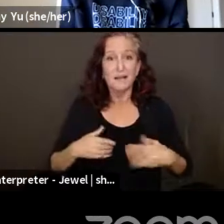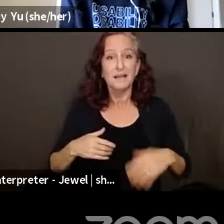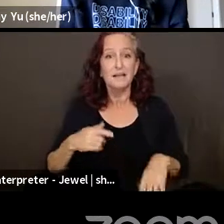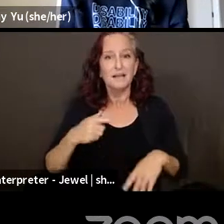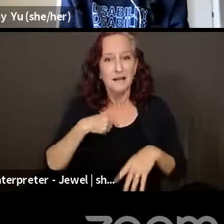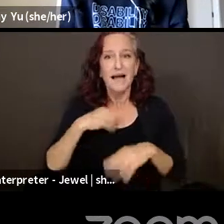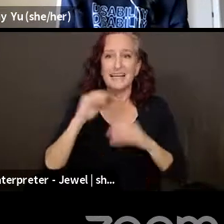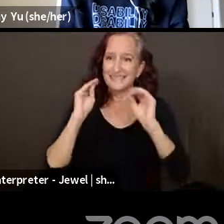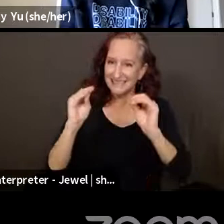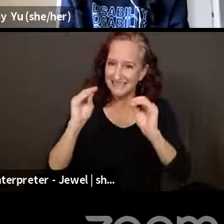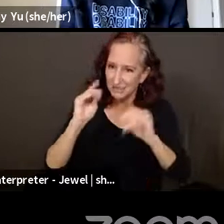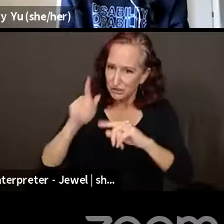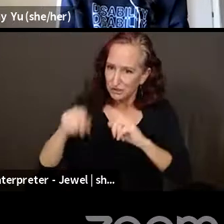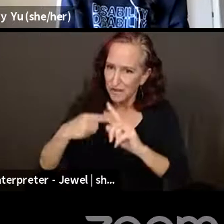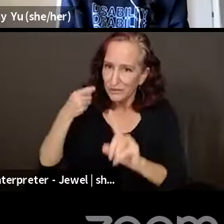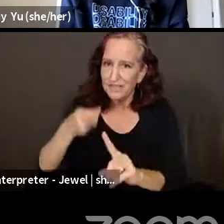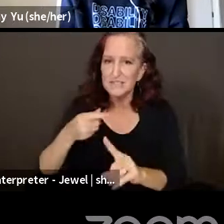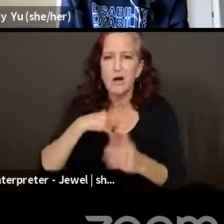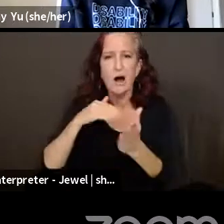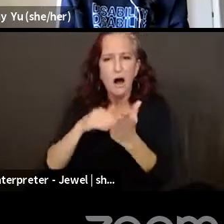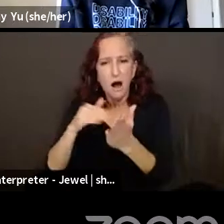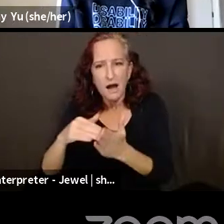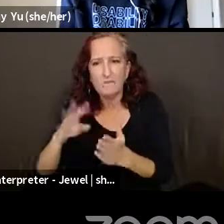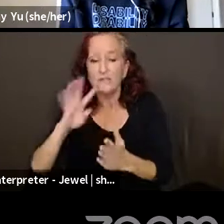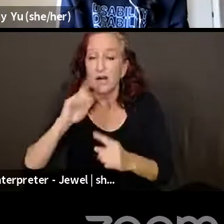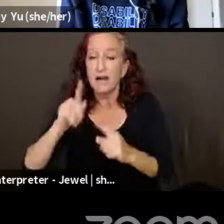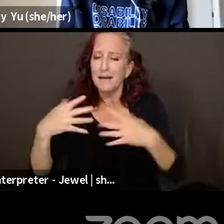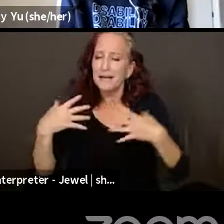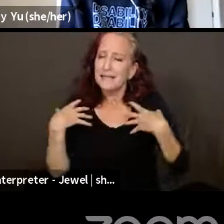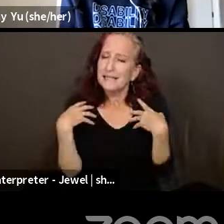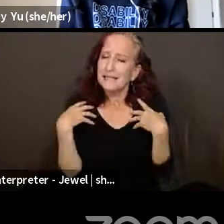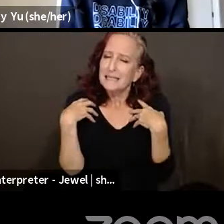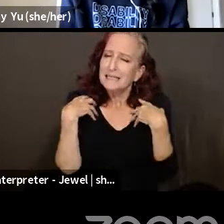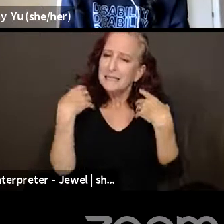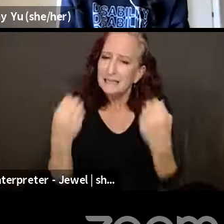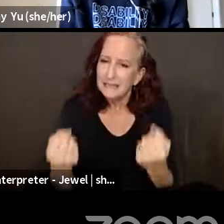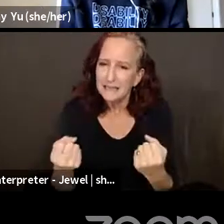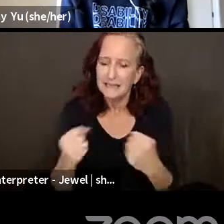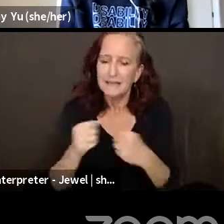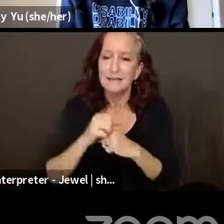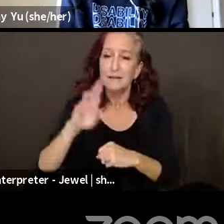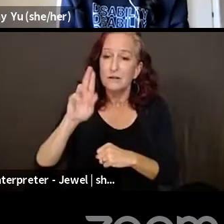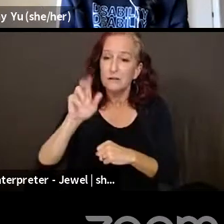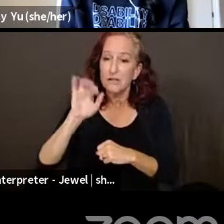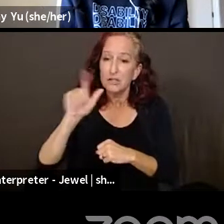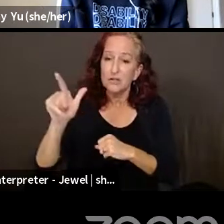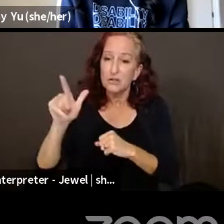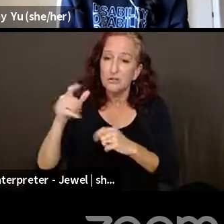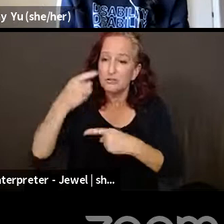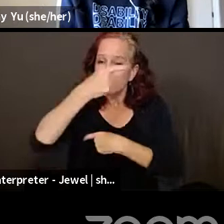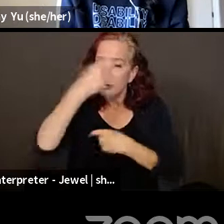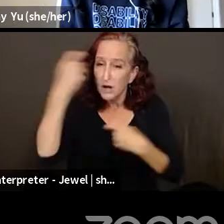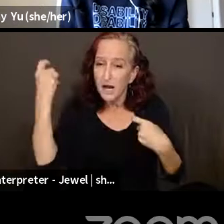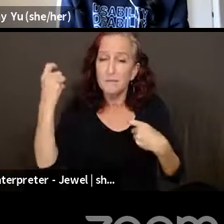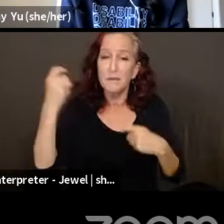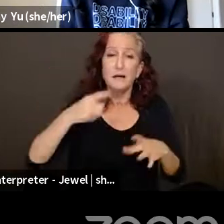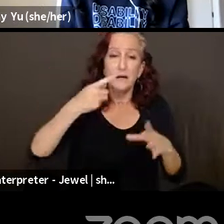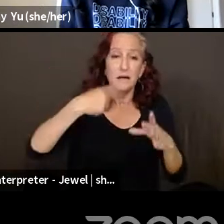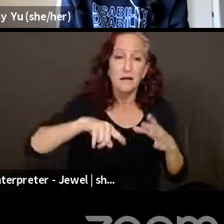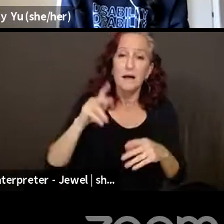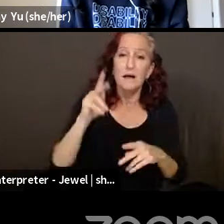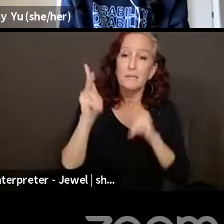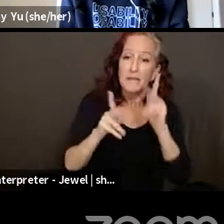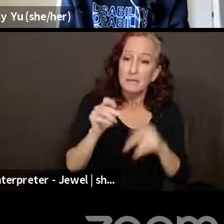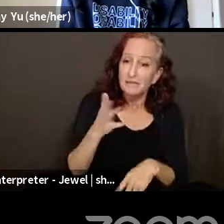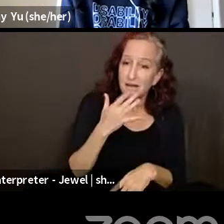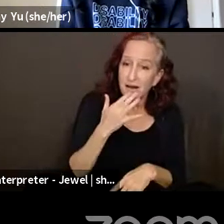do online. I'm constantly talking about healing the racial trauma that we all possess as people of color, people who are Indigenous in